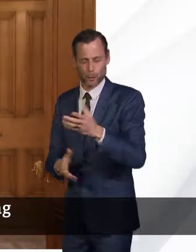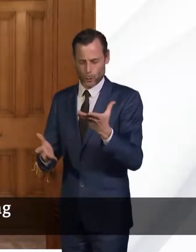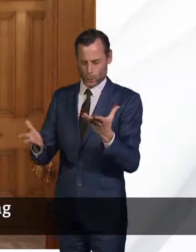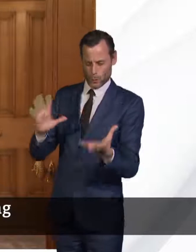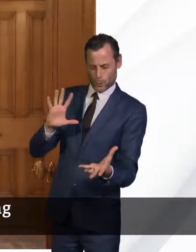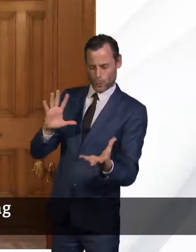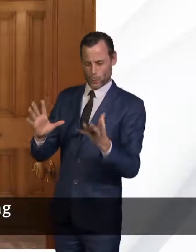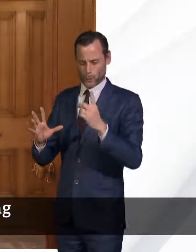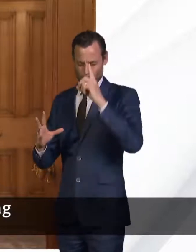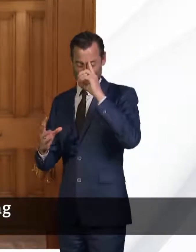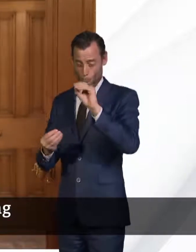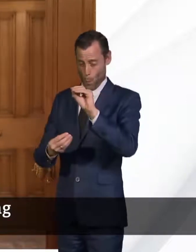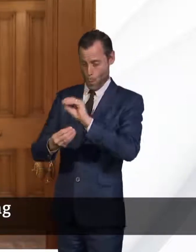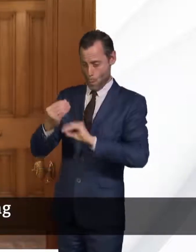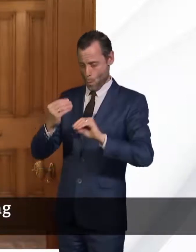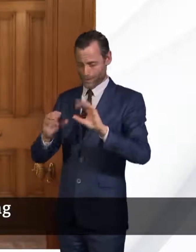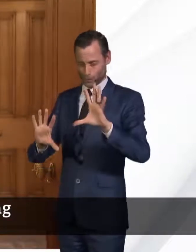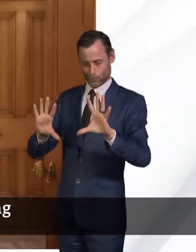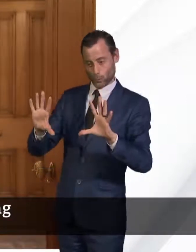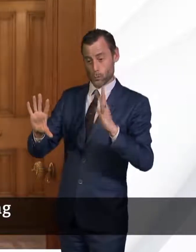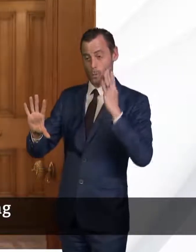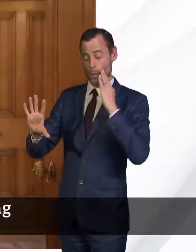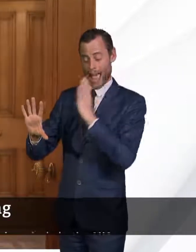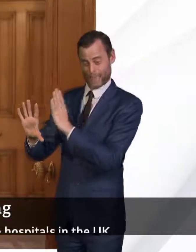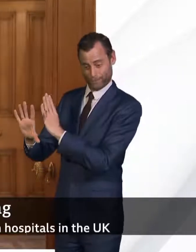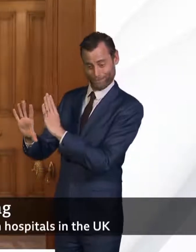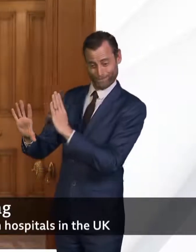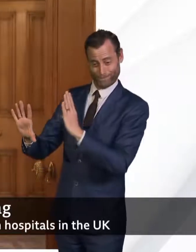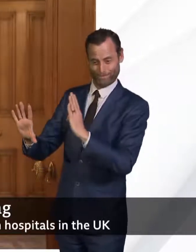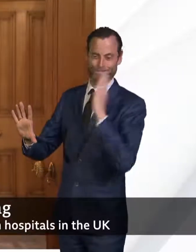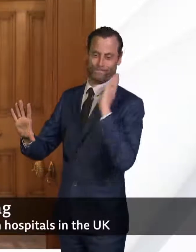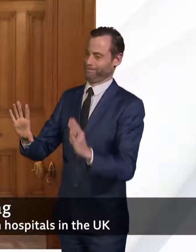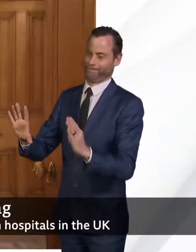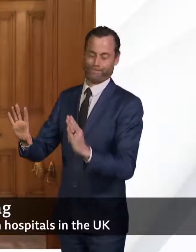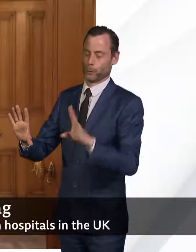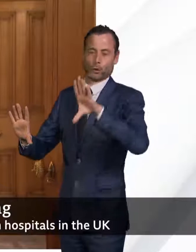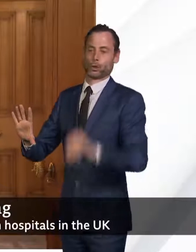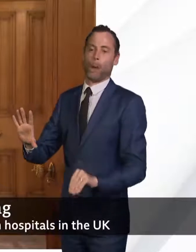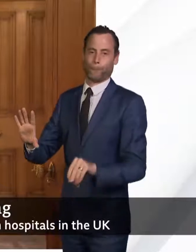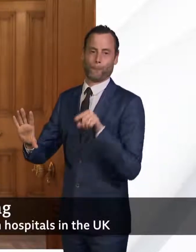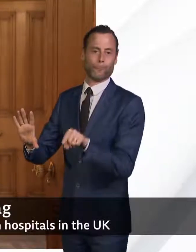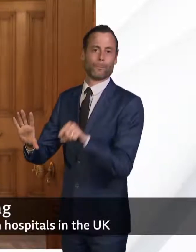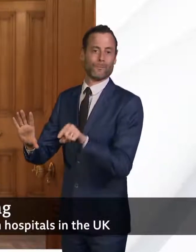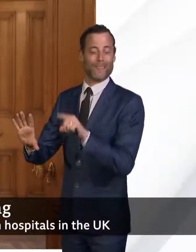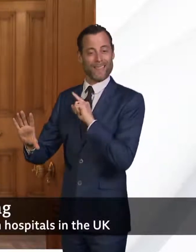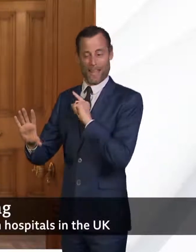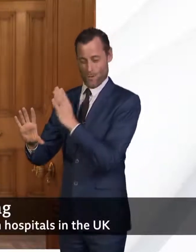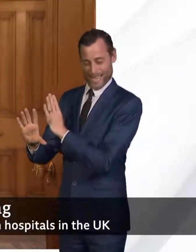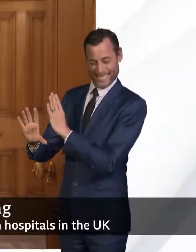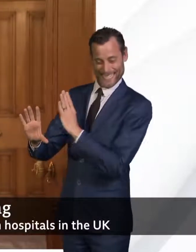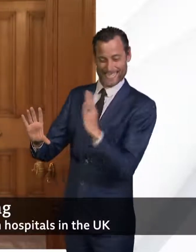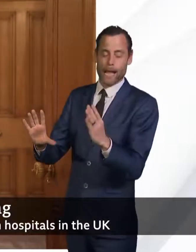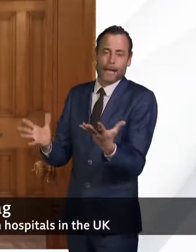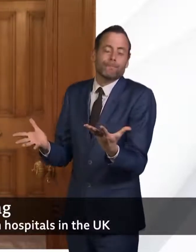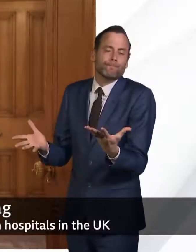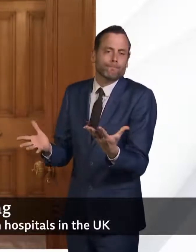these are difficult judgments, and there are no easy recommendations to make. And so